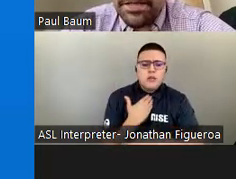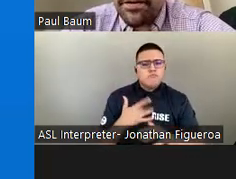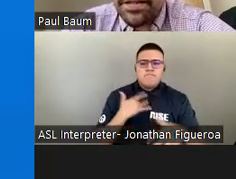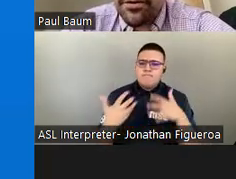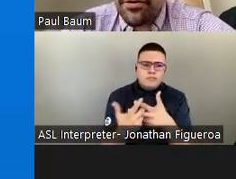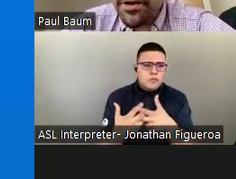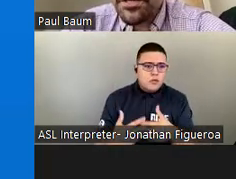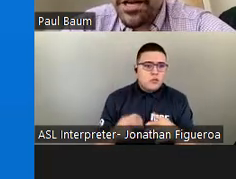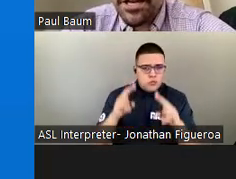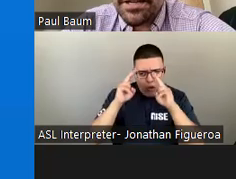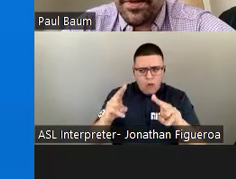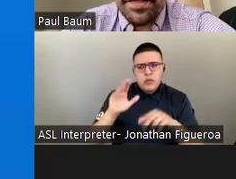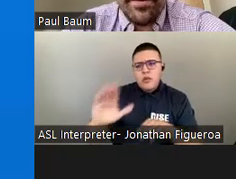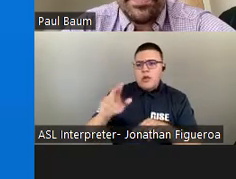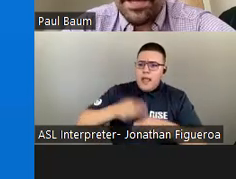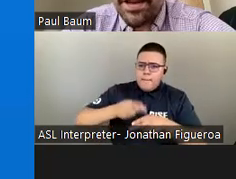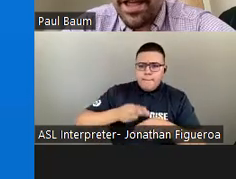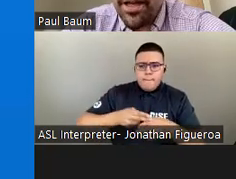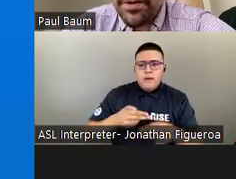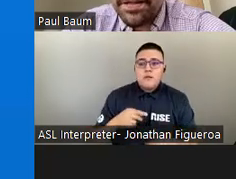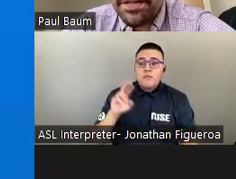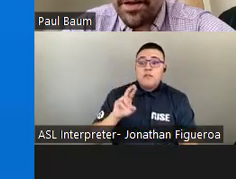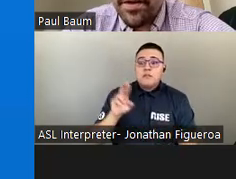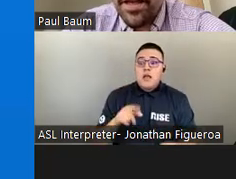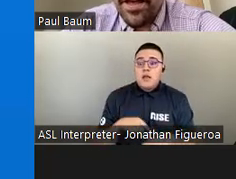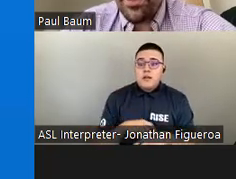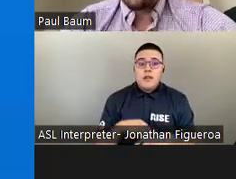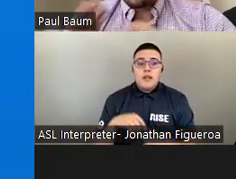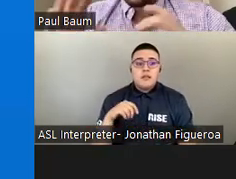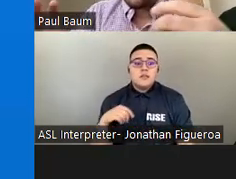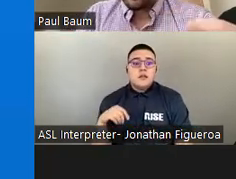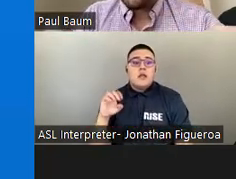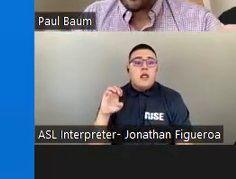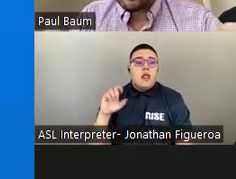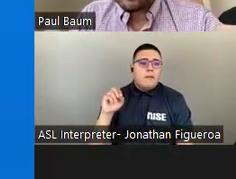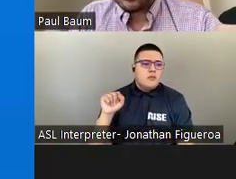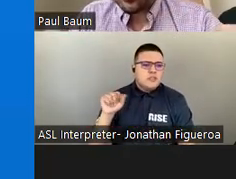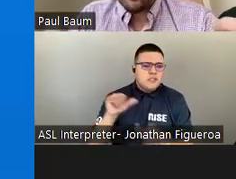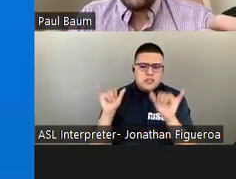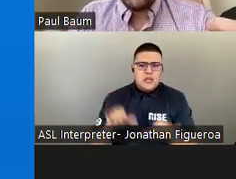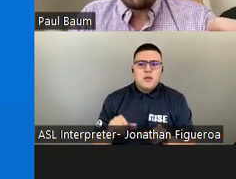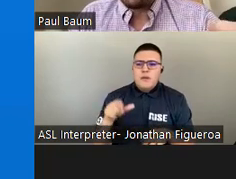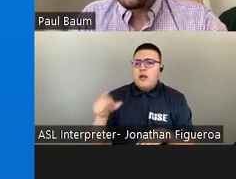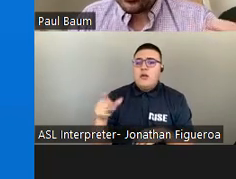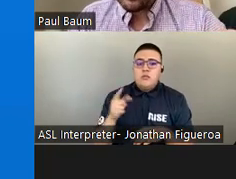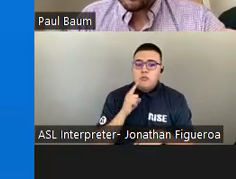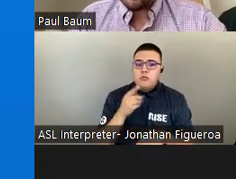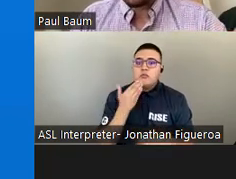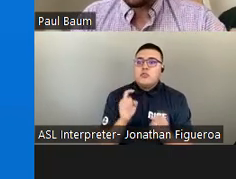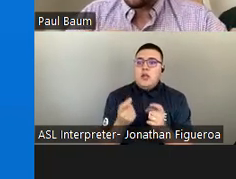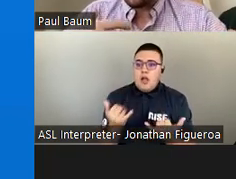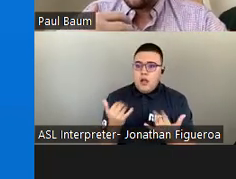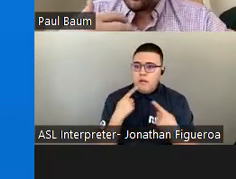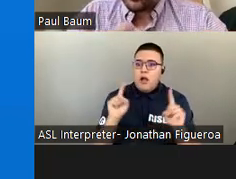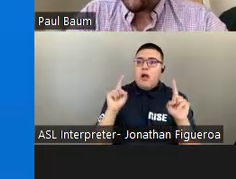some serious good changes within Riverside and the Elmer system, their electronic health record system, of changing that